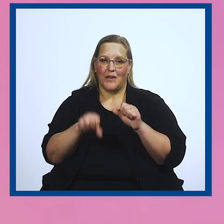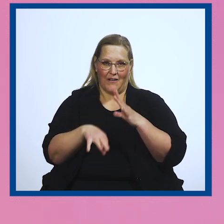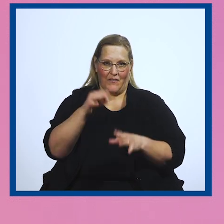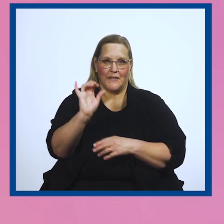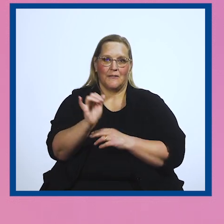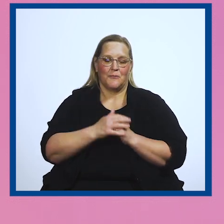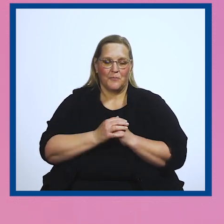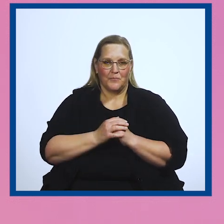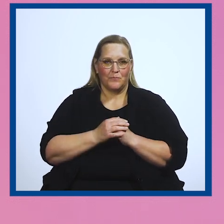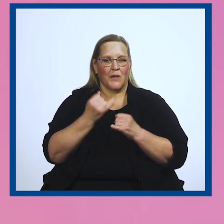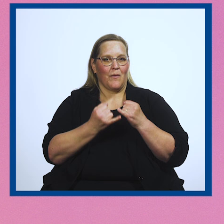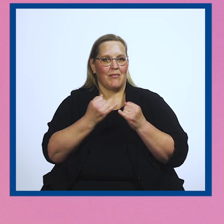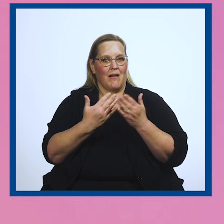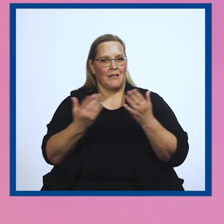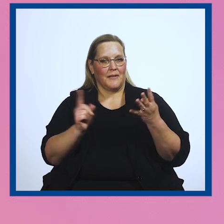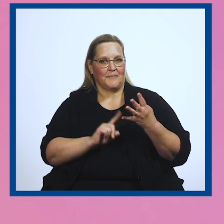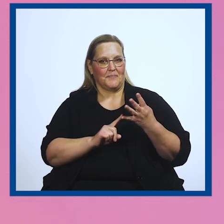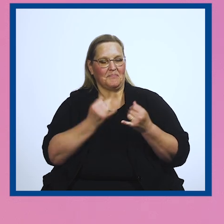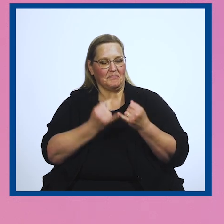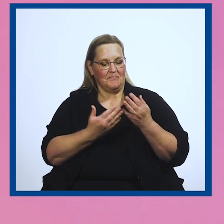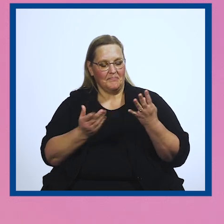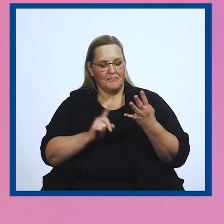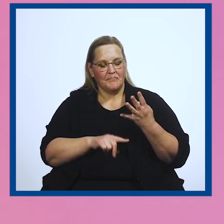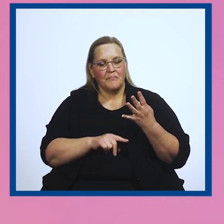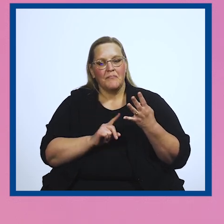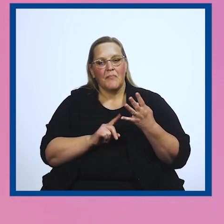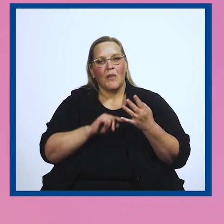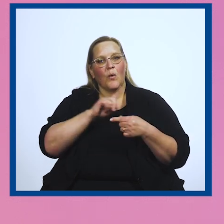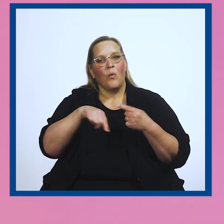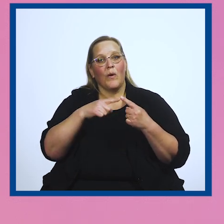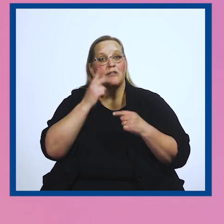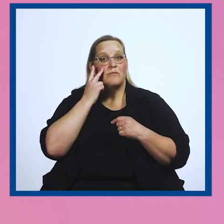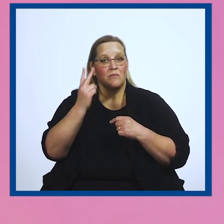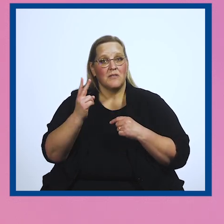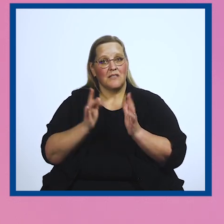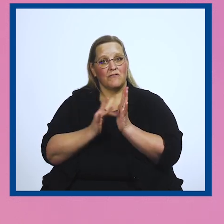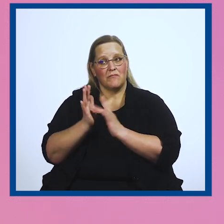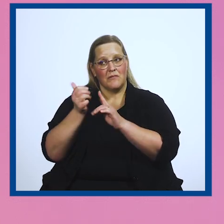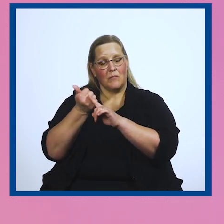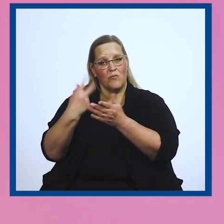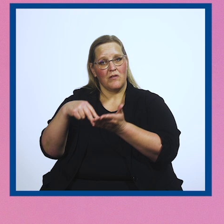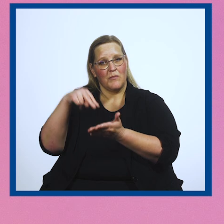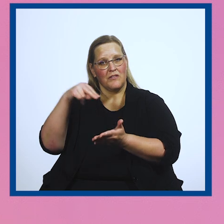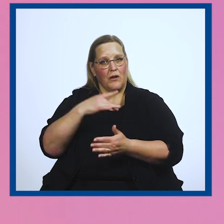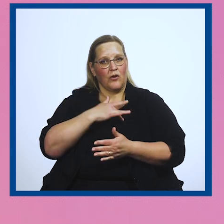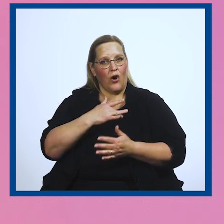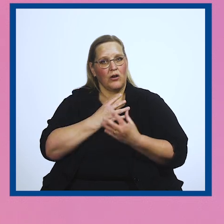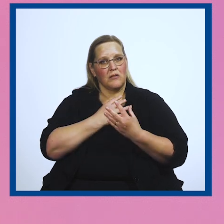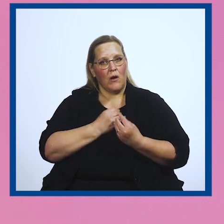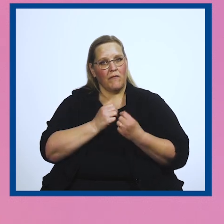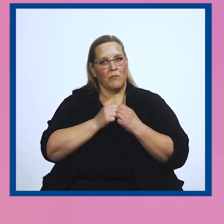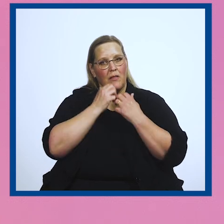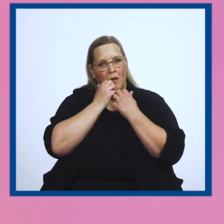too. One last thing, one last fill-in. When you see the resurrection and your heart begins to soften